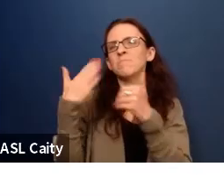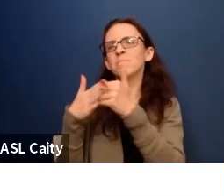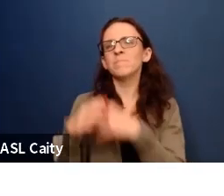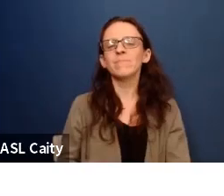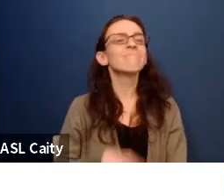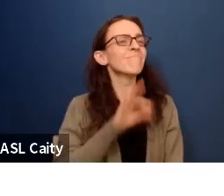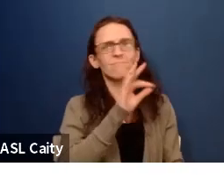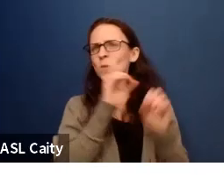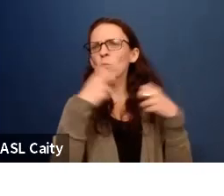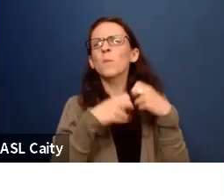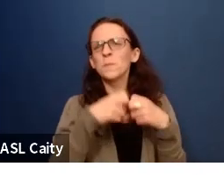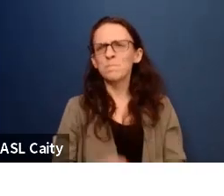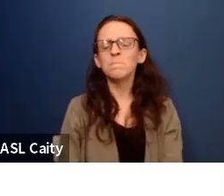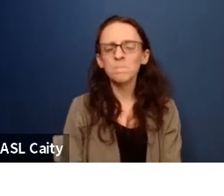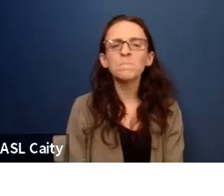No problem.